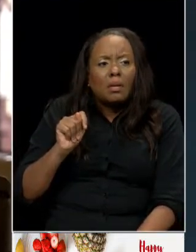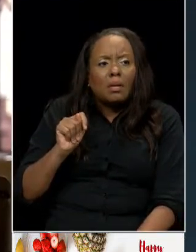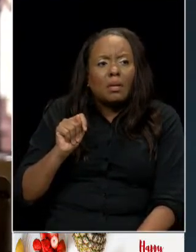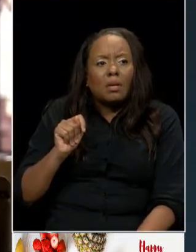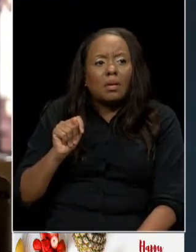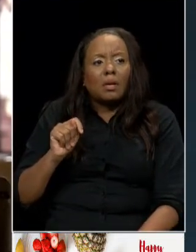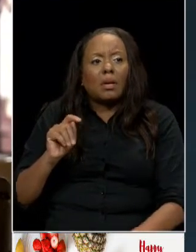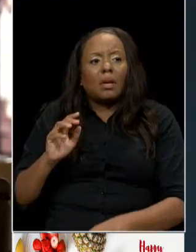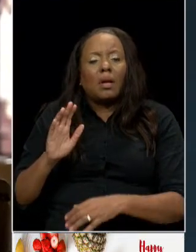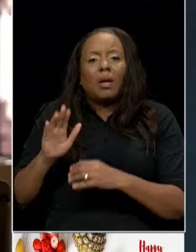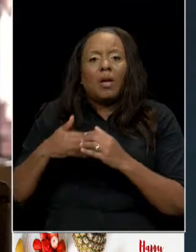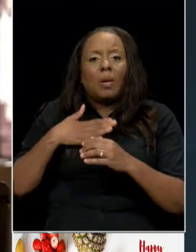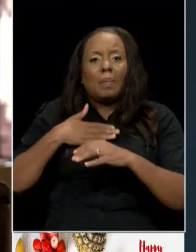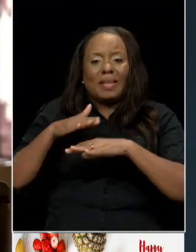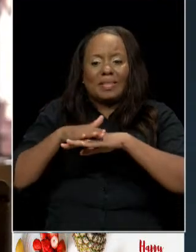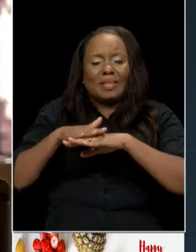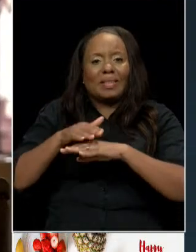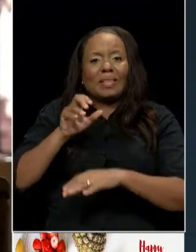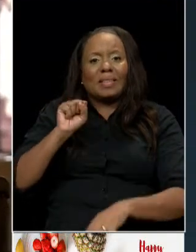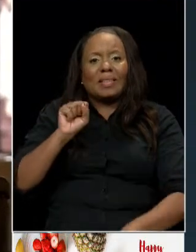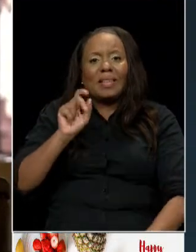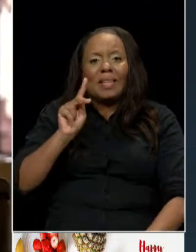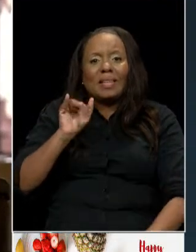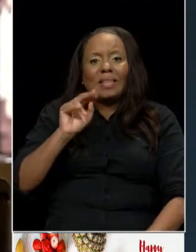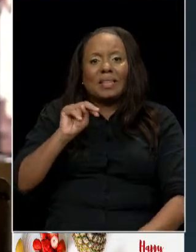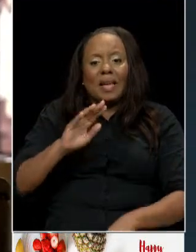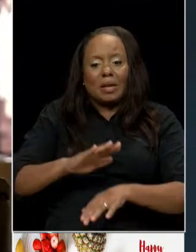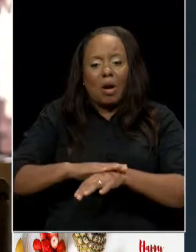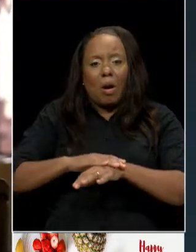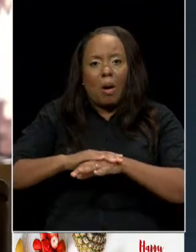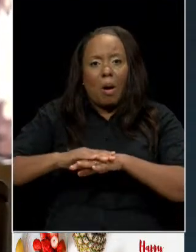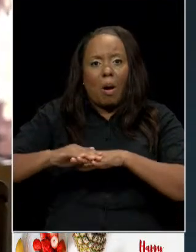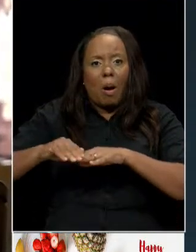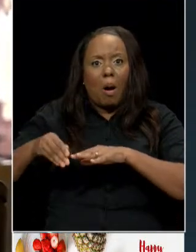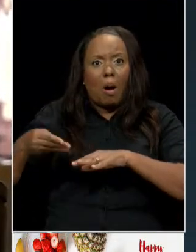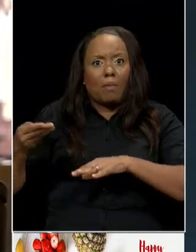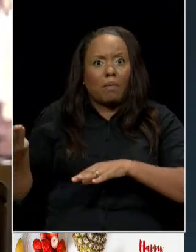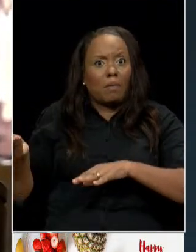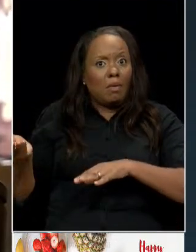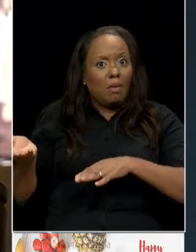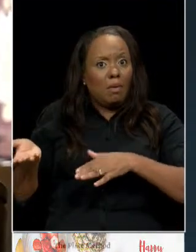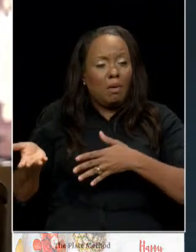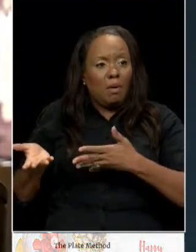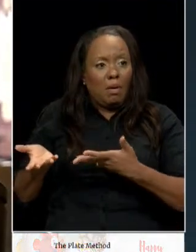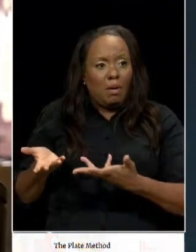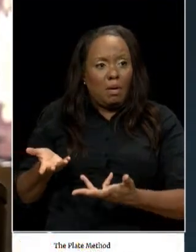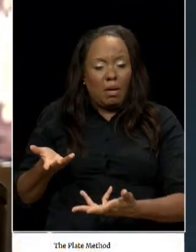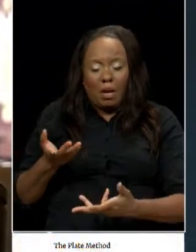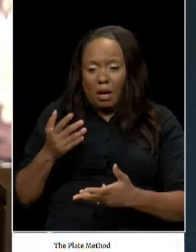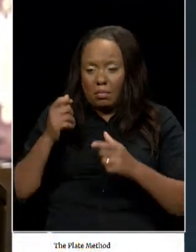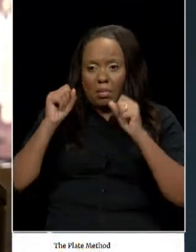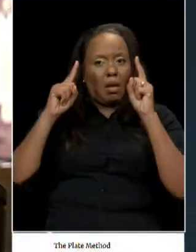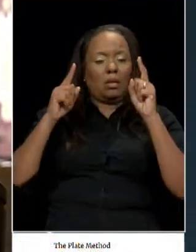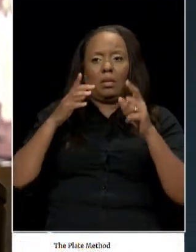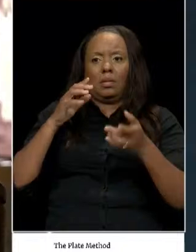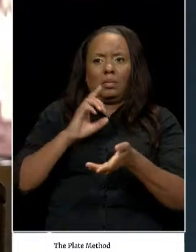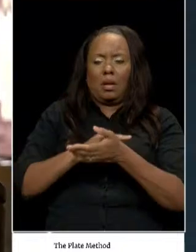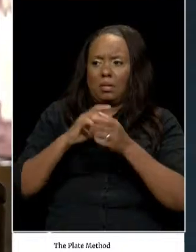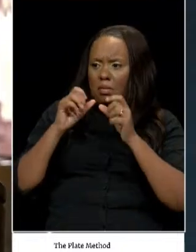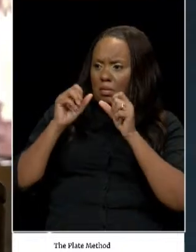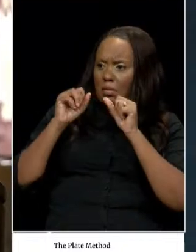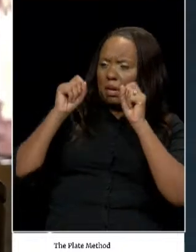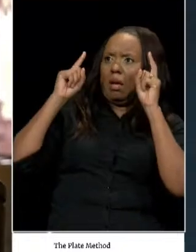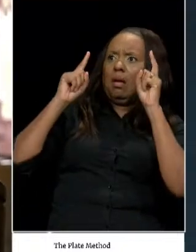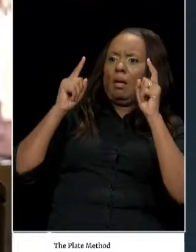came off on the dressing. And it startled me, so I asked her, it startled her too, because she said, so I asked her,